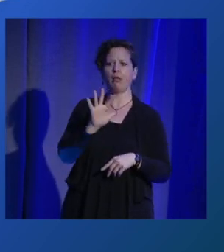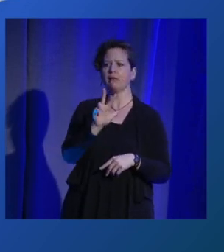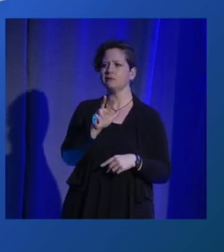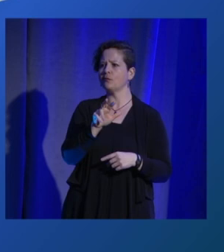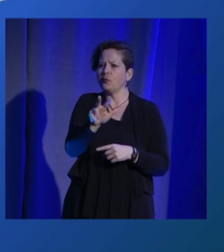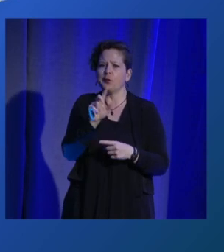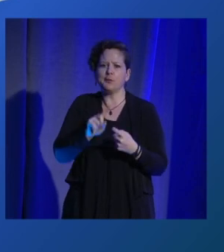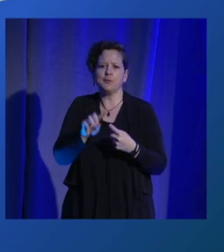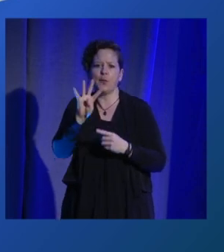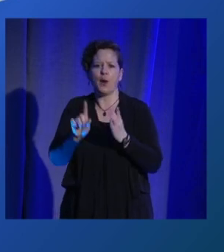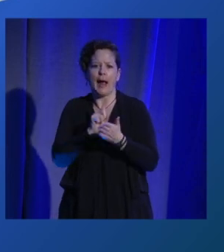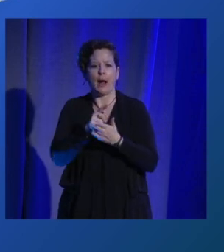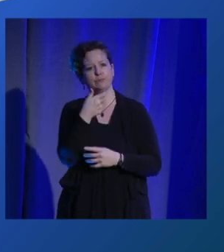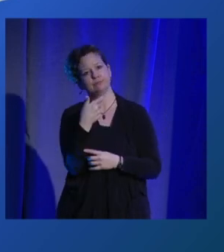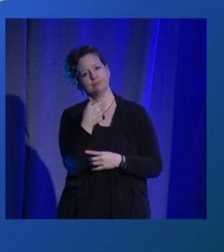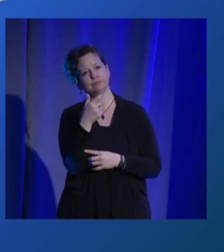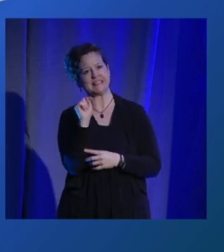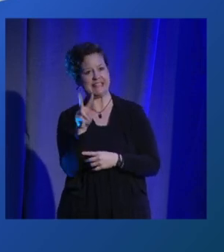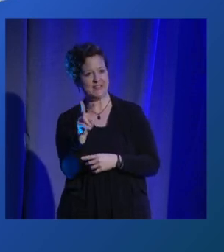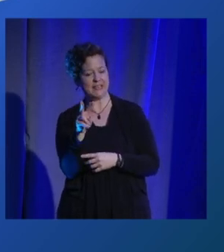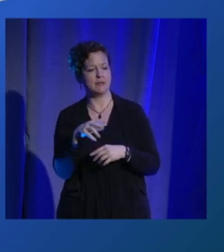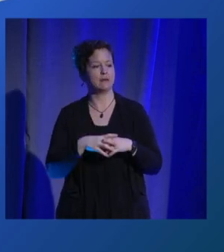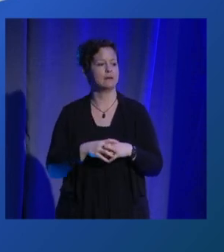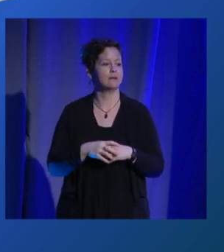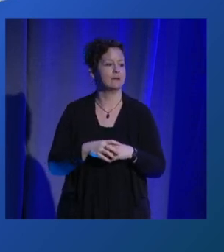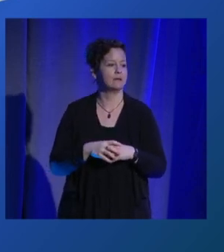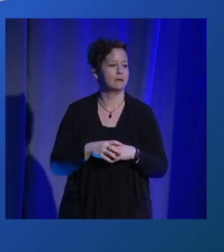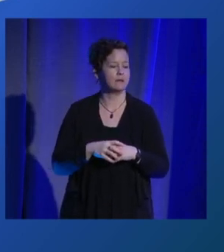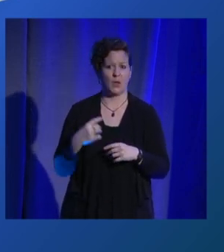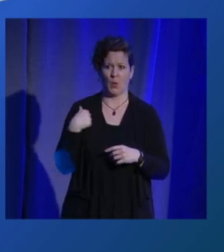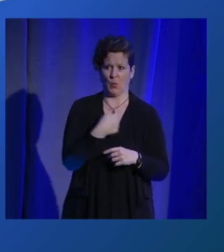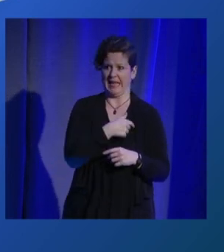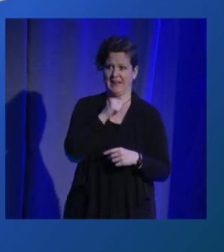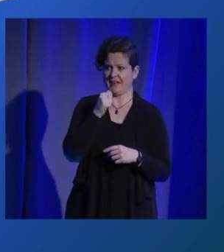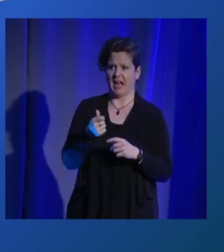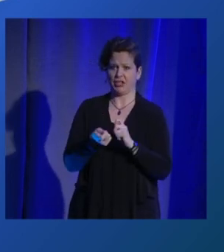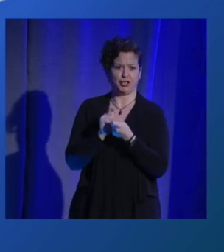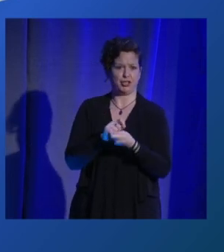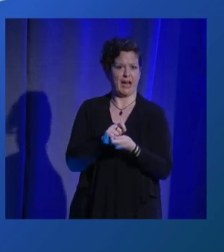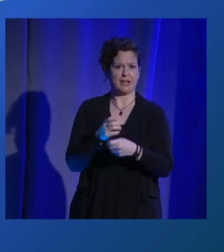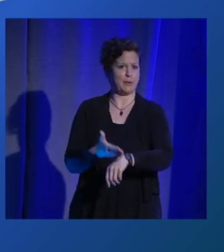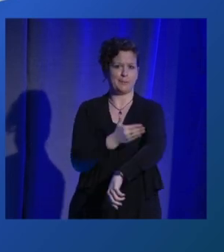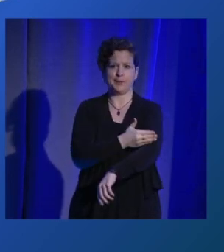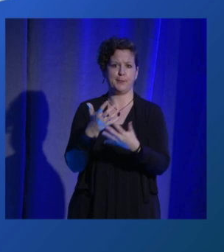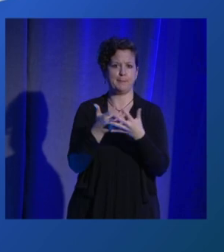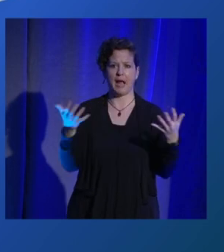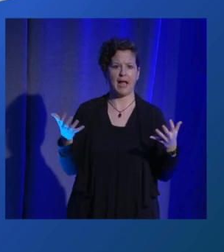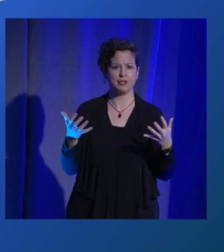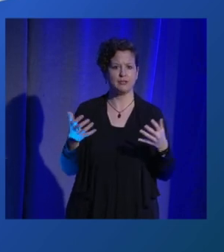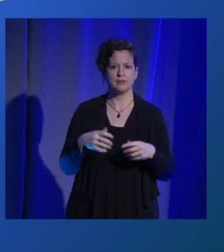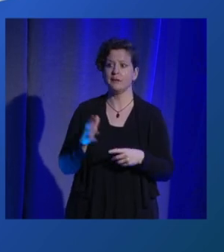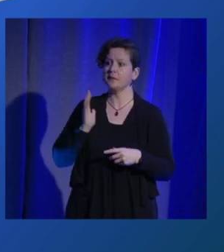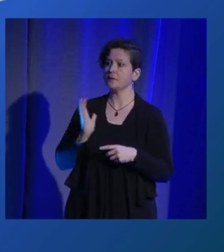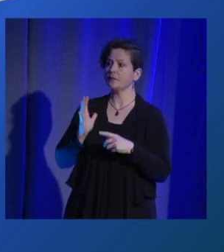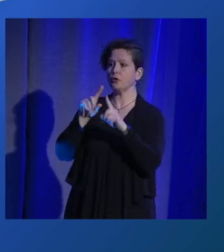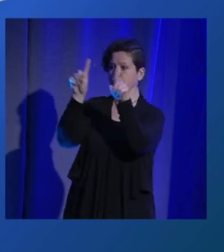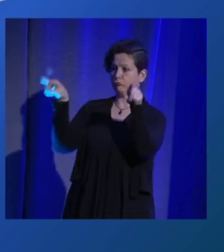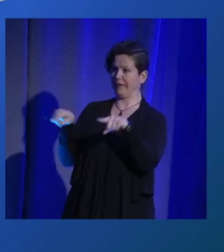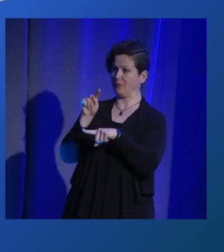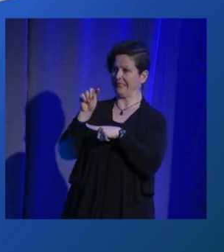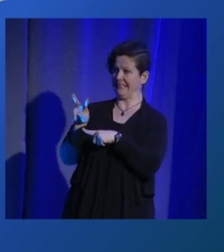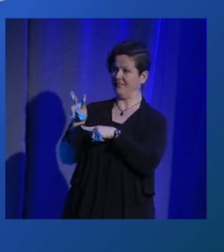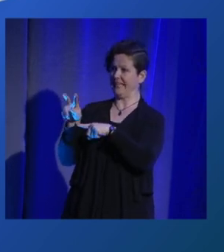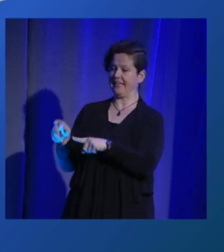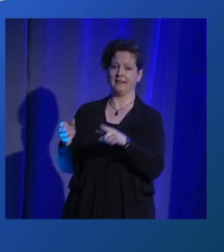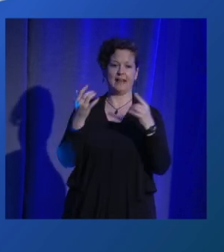television set okay we haven't progressed very much we're just putting we're just changing the screen into what